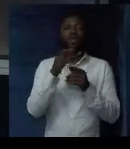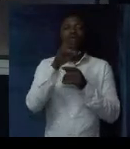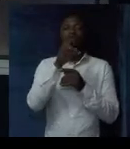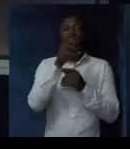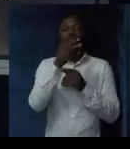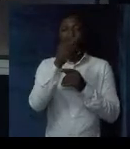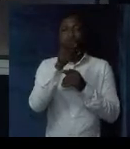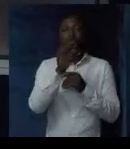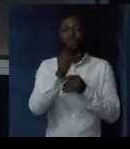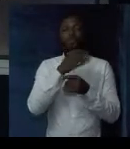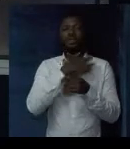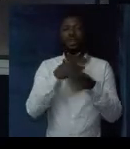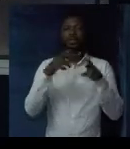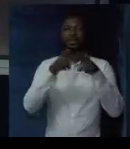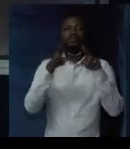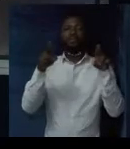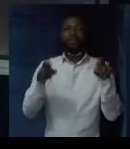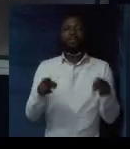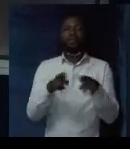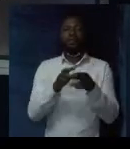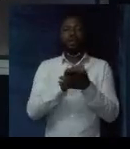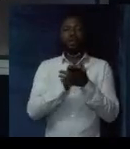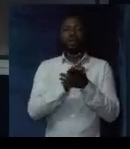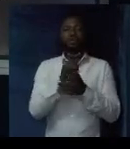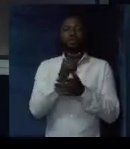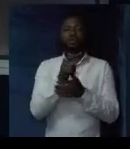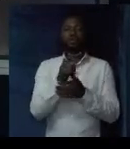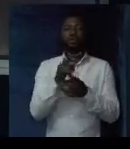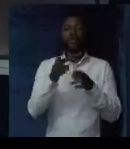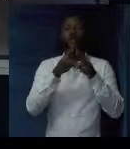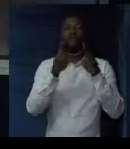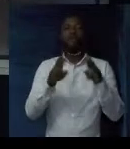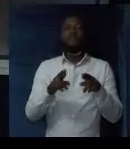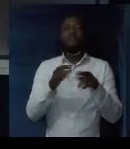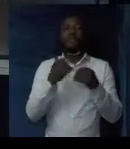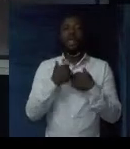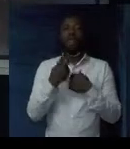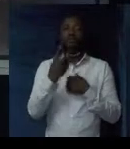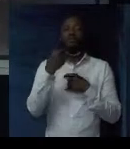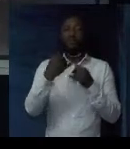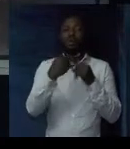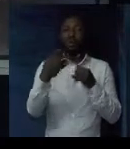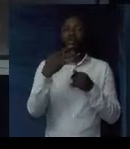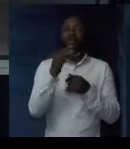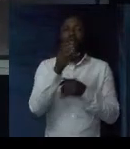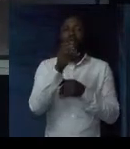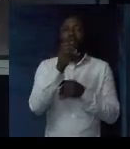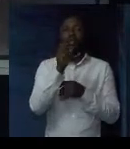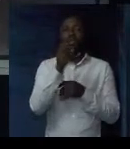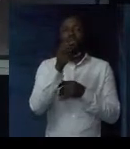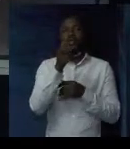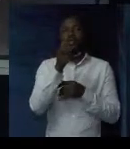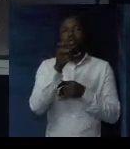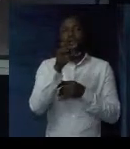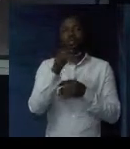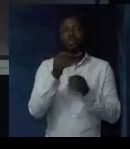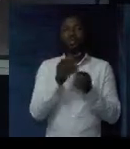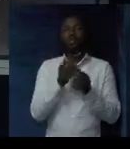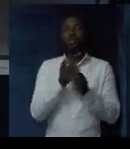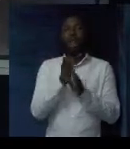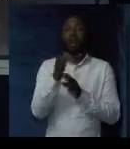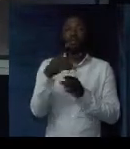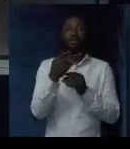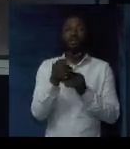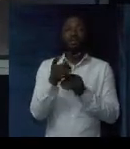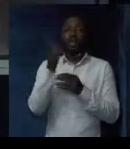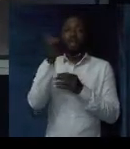The correct answer is rhombus and rectangle. Yeah, congratulations you. Rhombus has 2 lines of symmetry along the